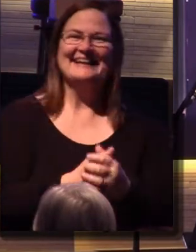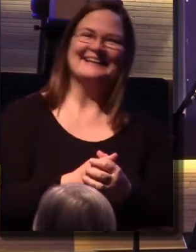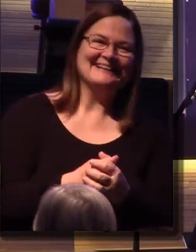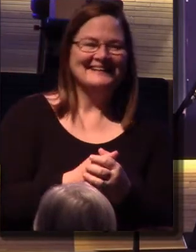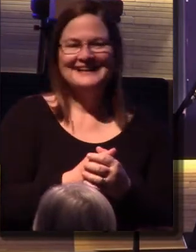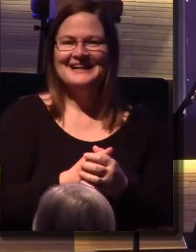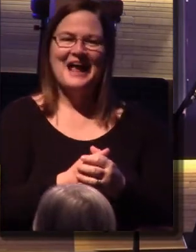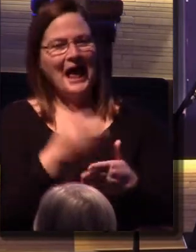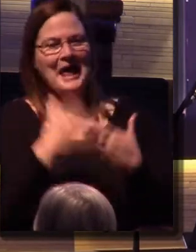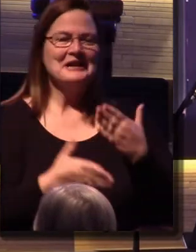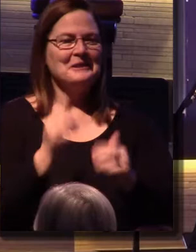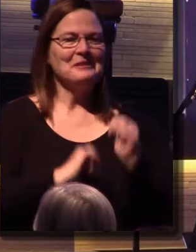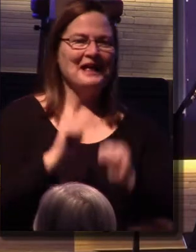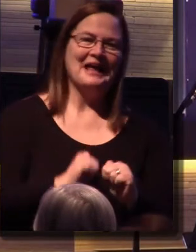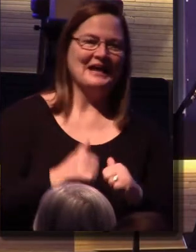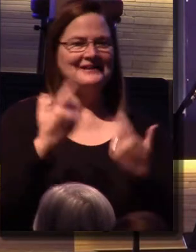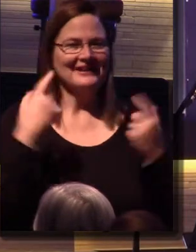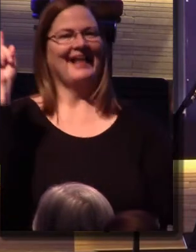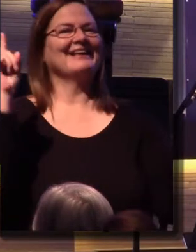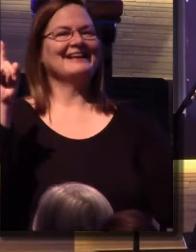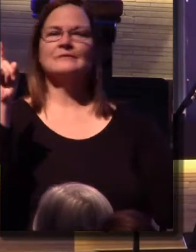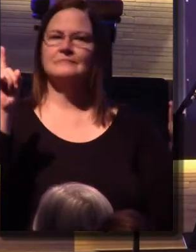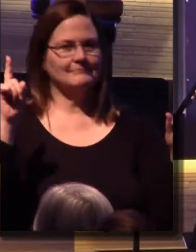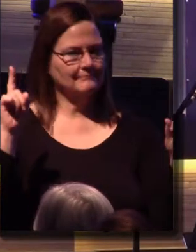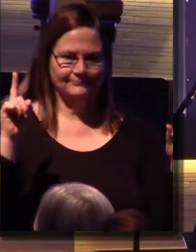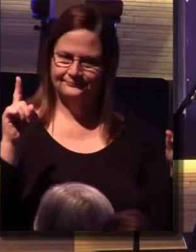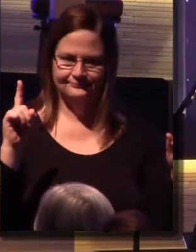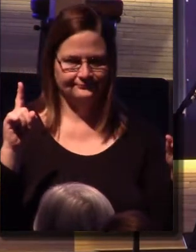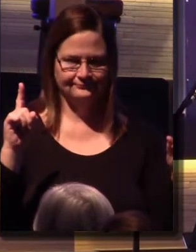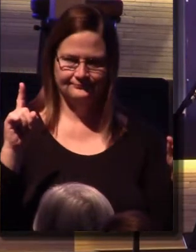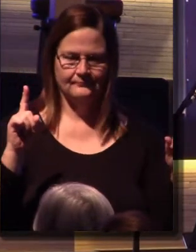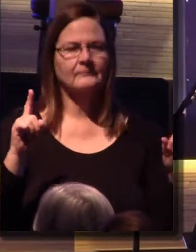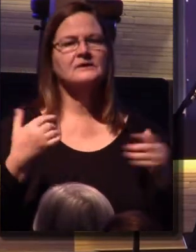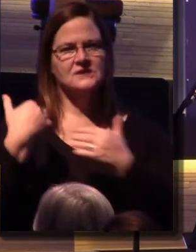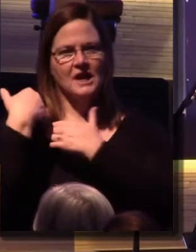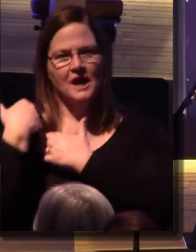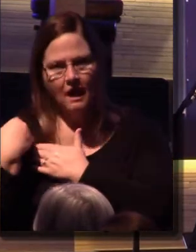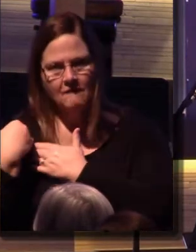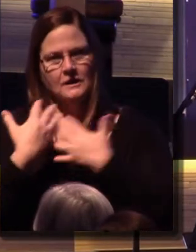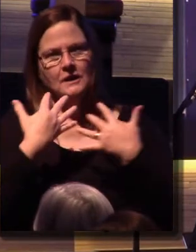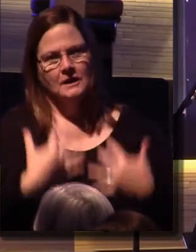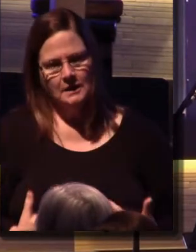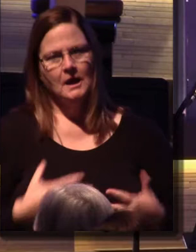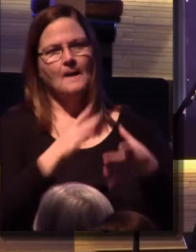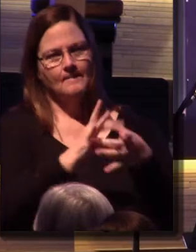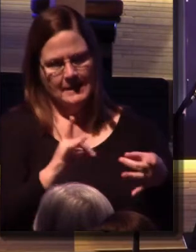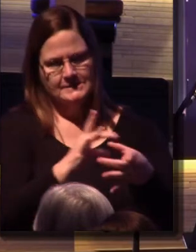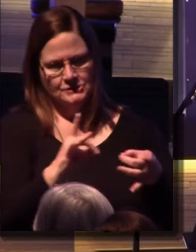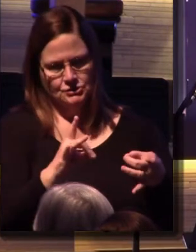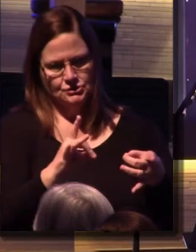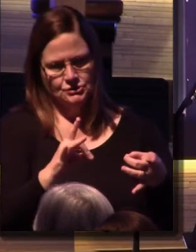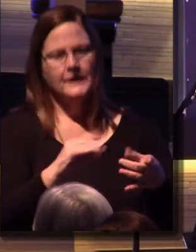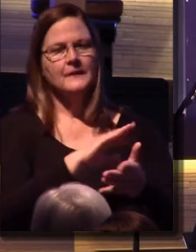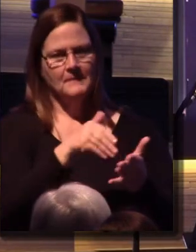win, we're the victors, end of the play finale. This is a heavy message in the middle of